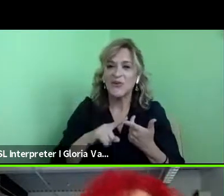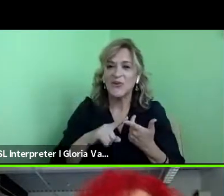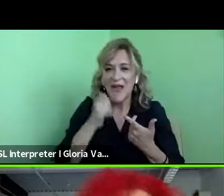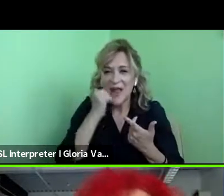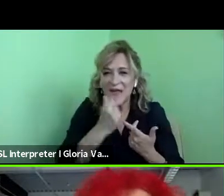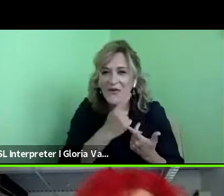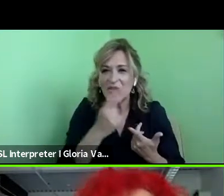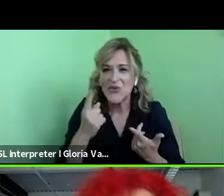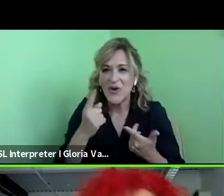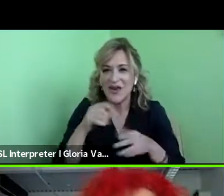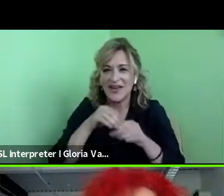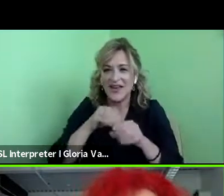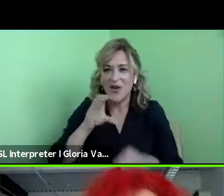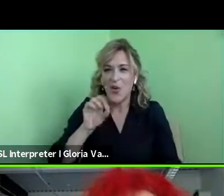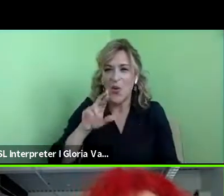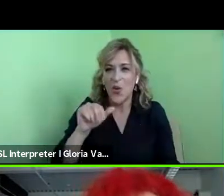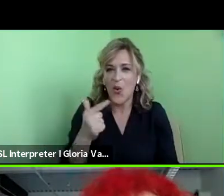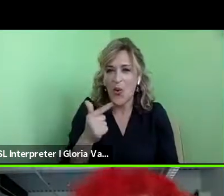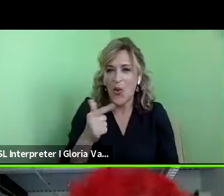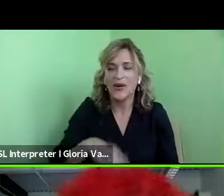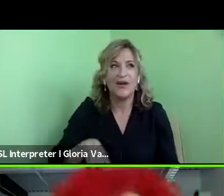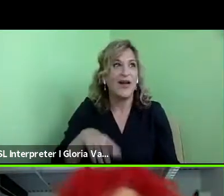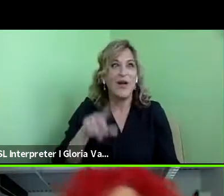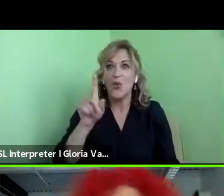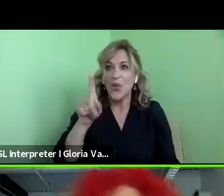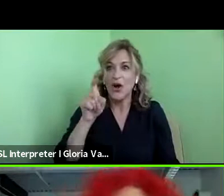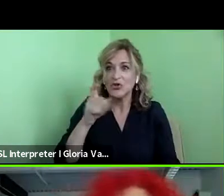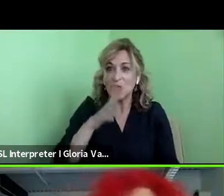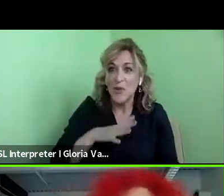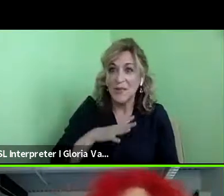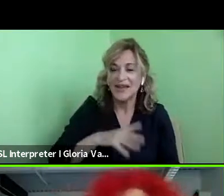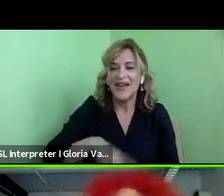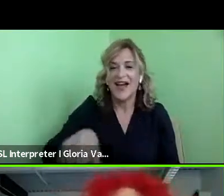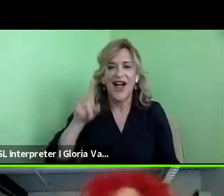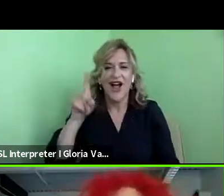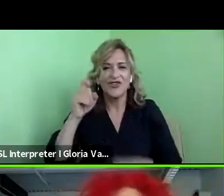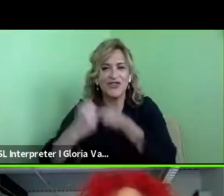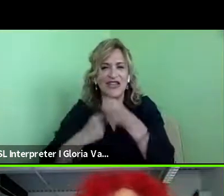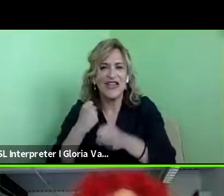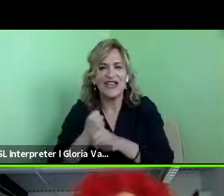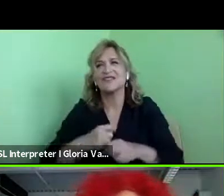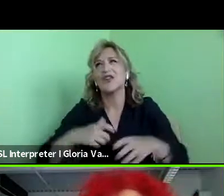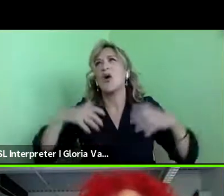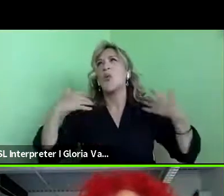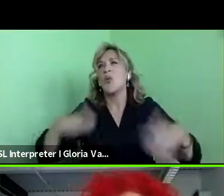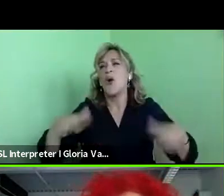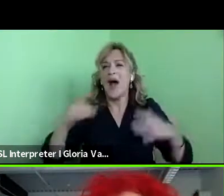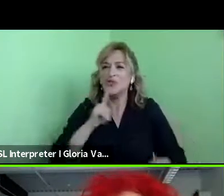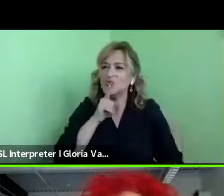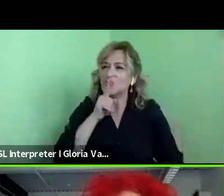everyone in the organization and 100 women, 100 years. Wow, what an honor.